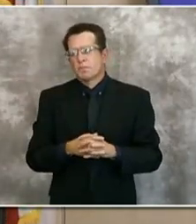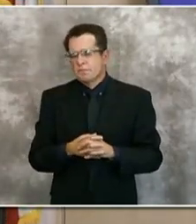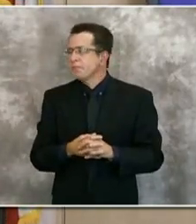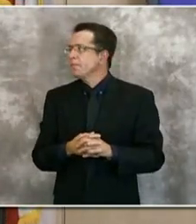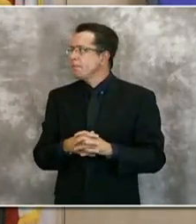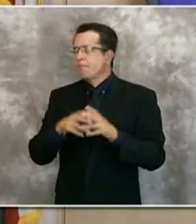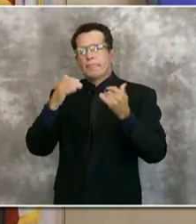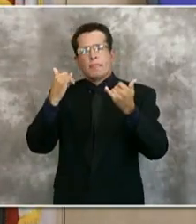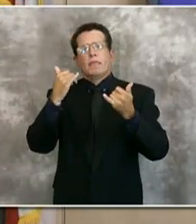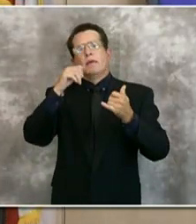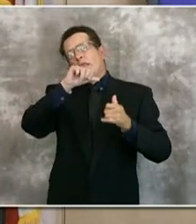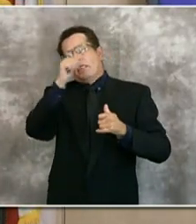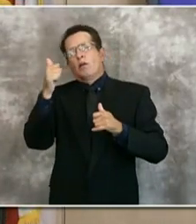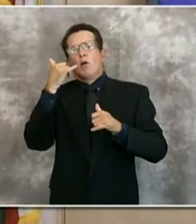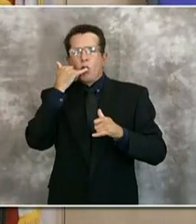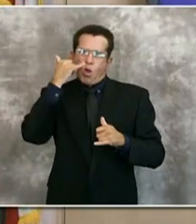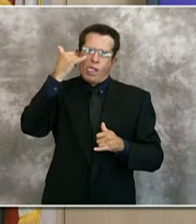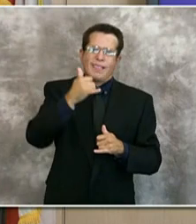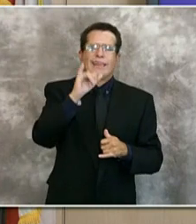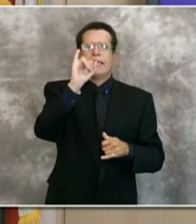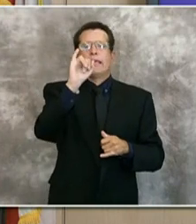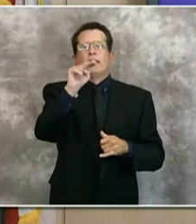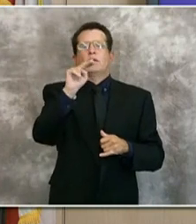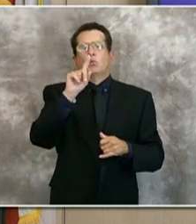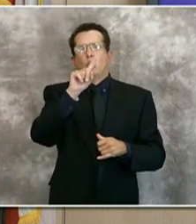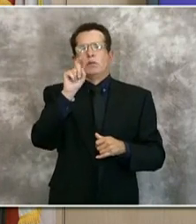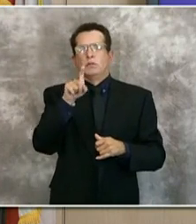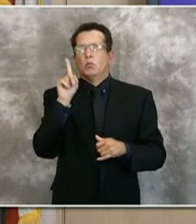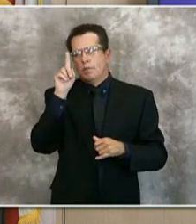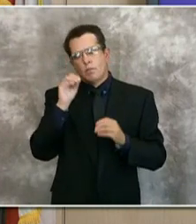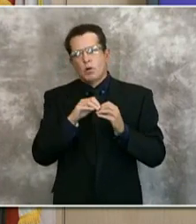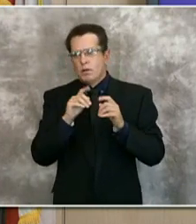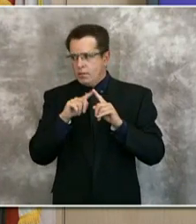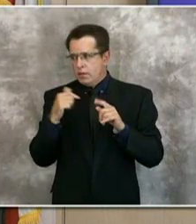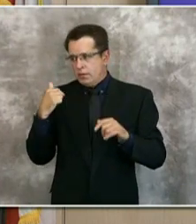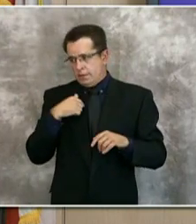Okay, we have one other call-in question. I just want to explain that